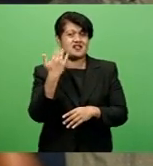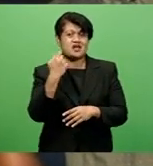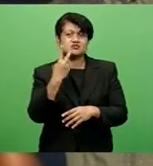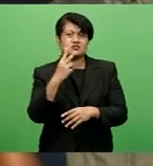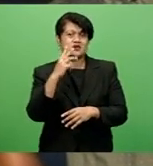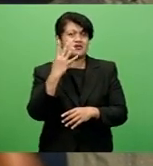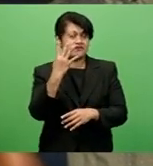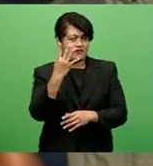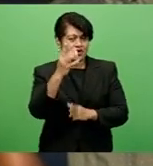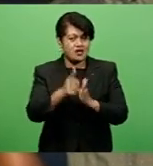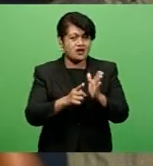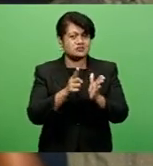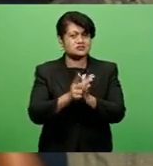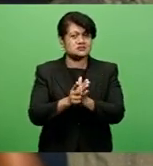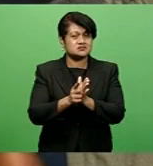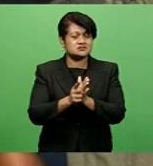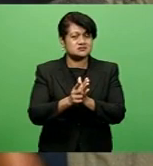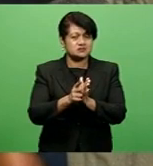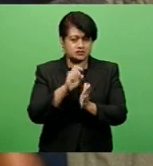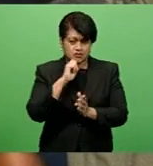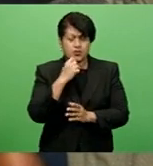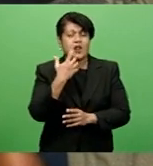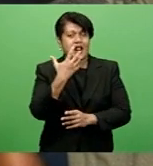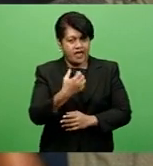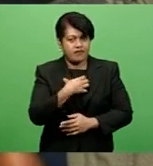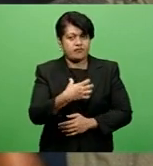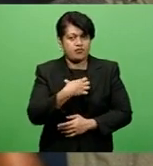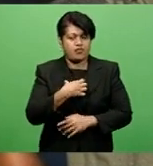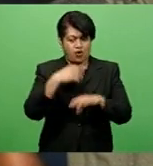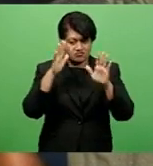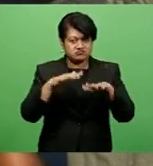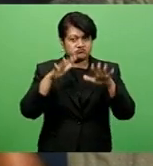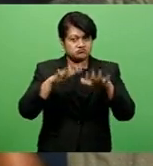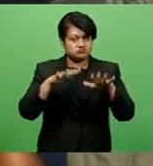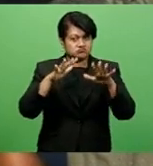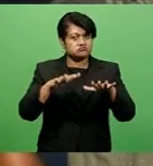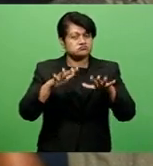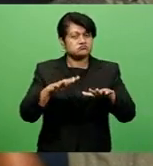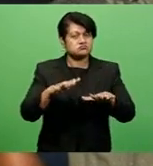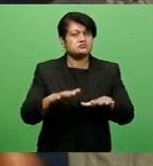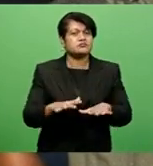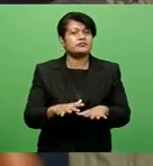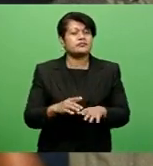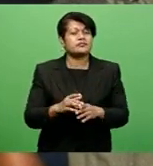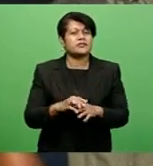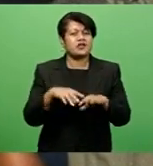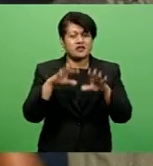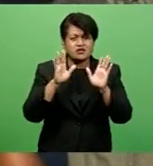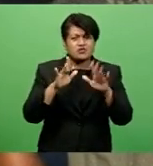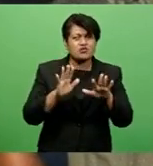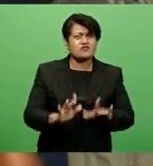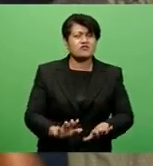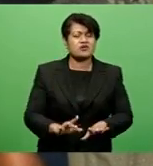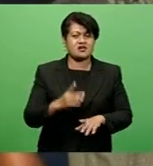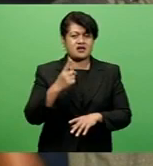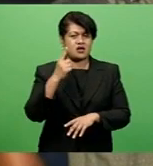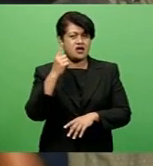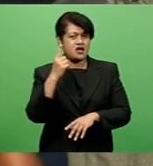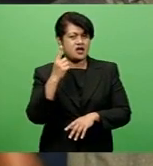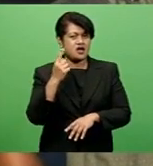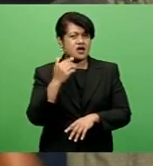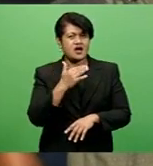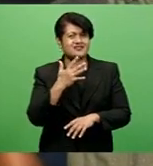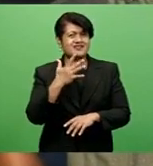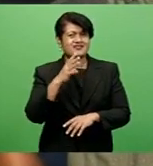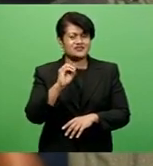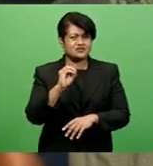also anticipate more rainfall as the system draws closer to us. So we're looking at rainfalls about 150 to 300